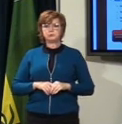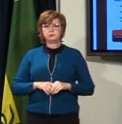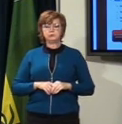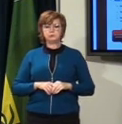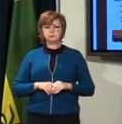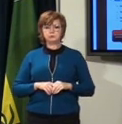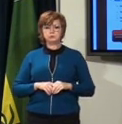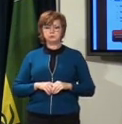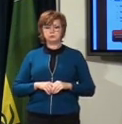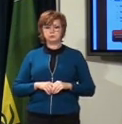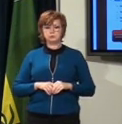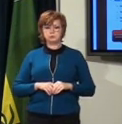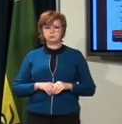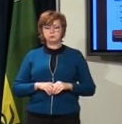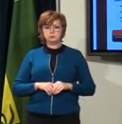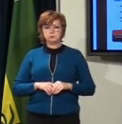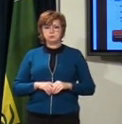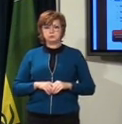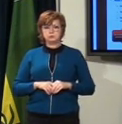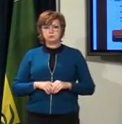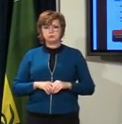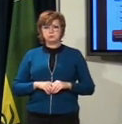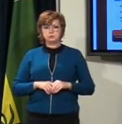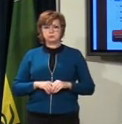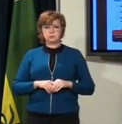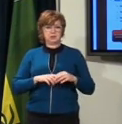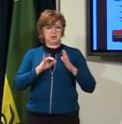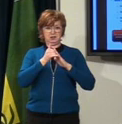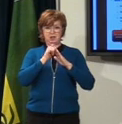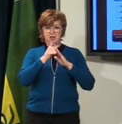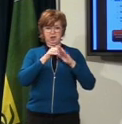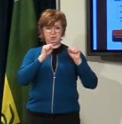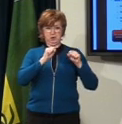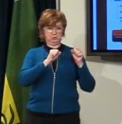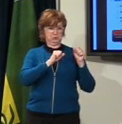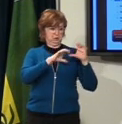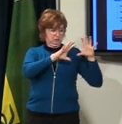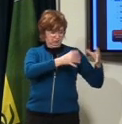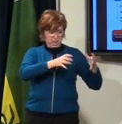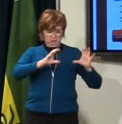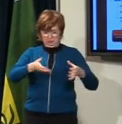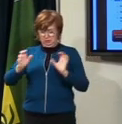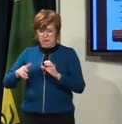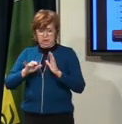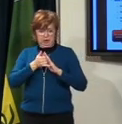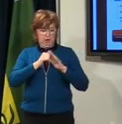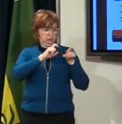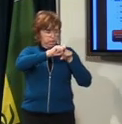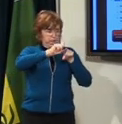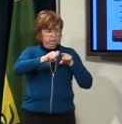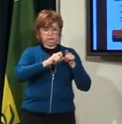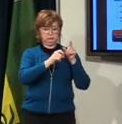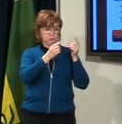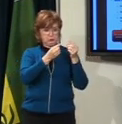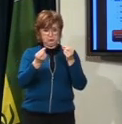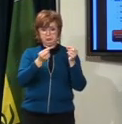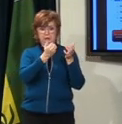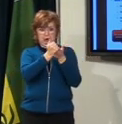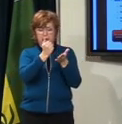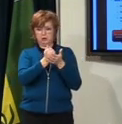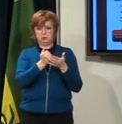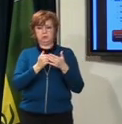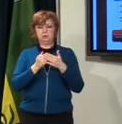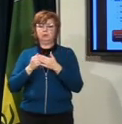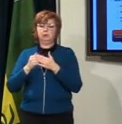have available is to pursue service slowdowns, which we'll talk about shortly, in order to redeploy people and to perform